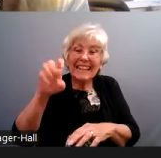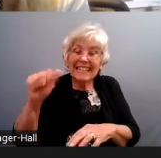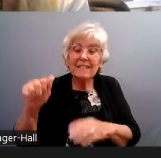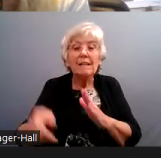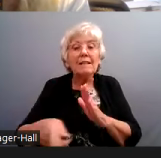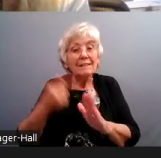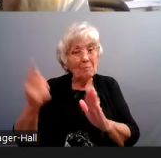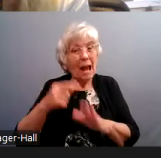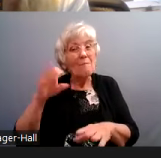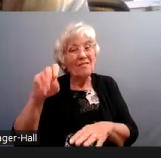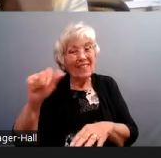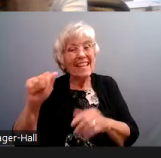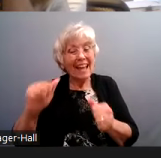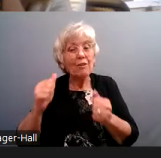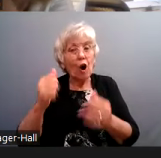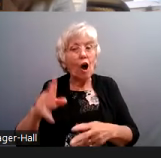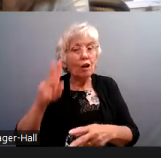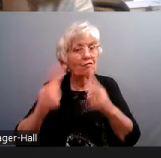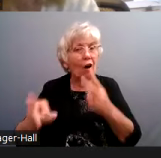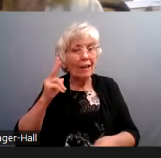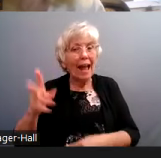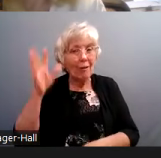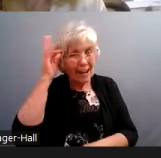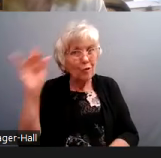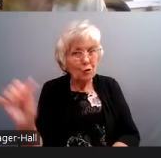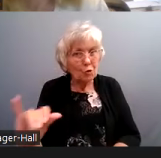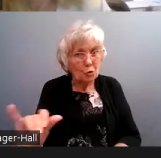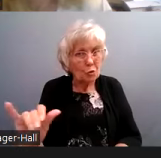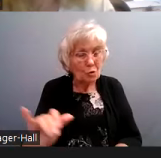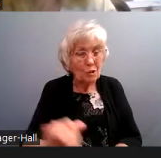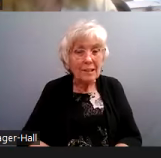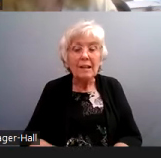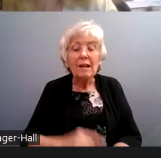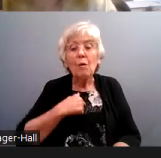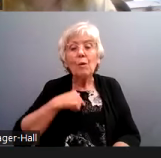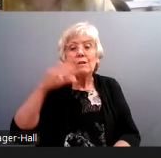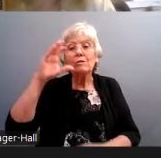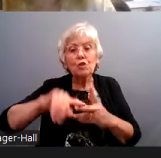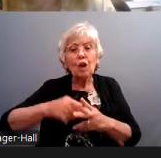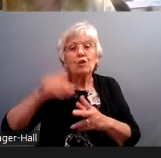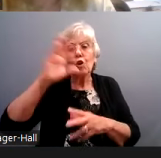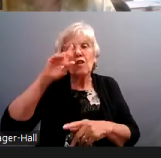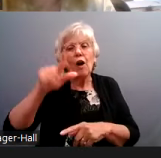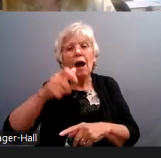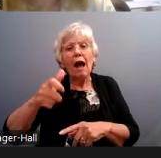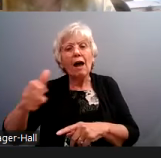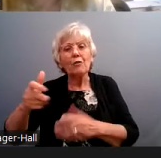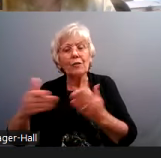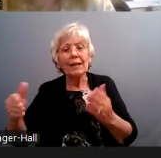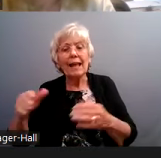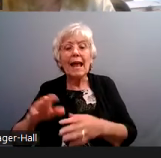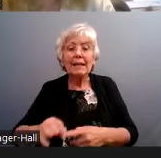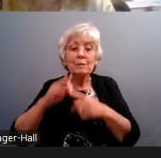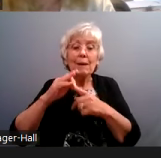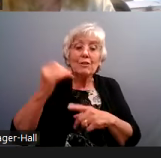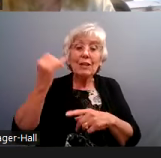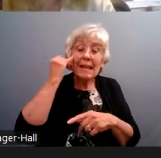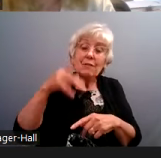as well. And so we might start looking for other things, especially if the PCR comes back